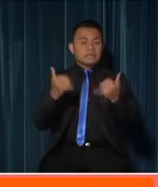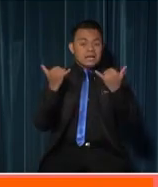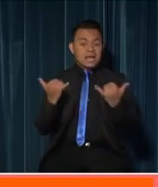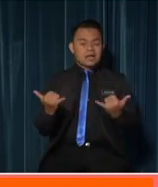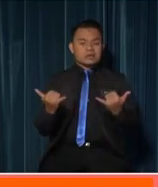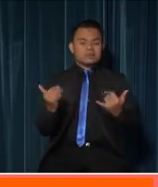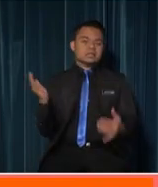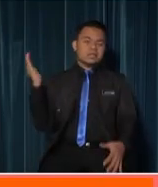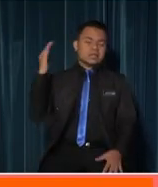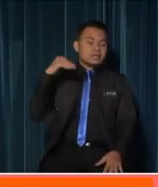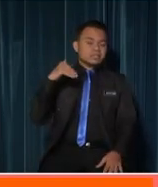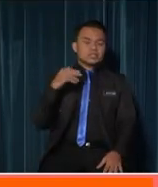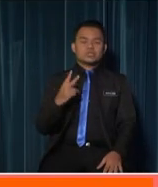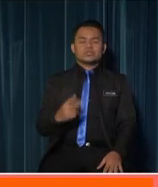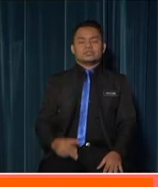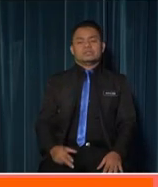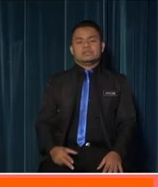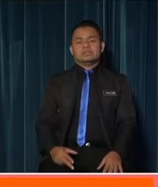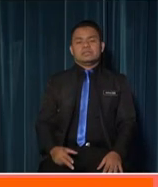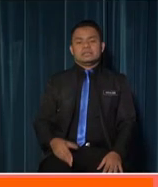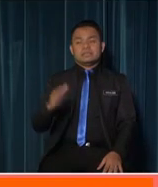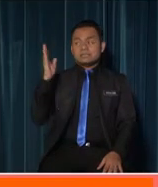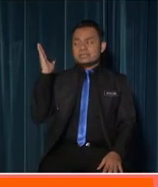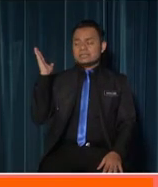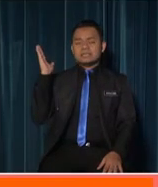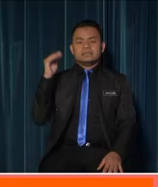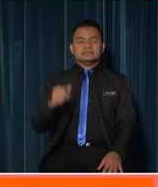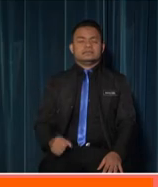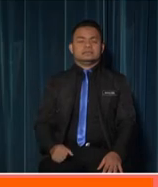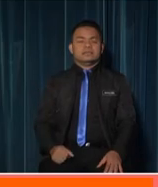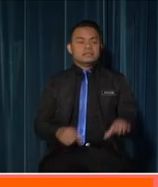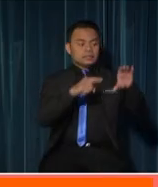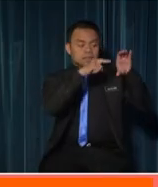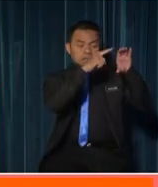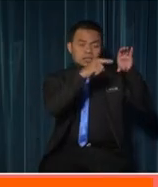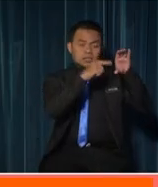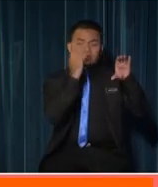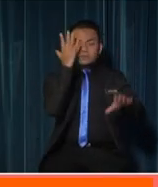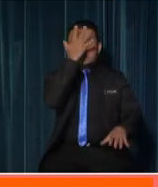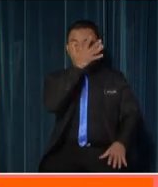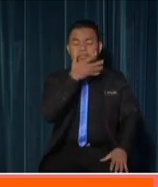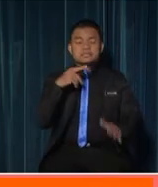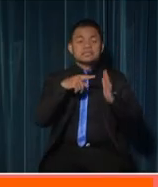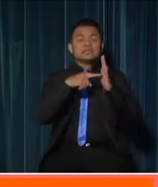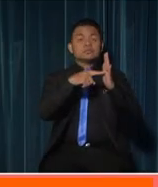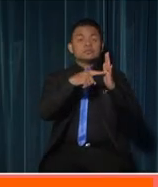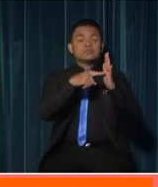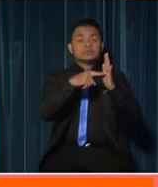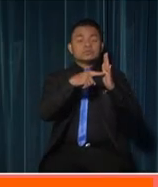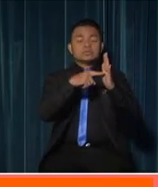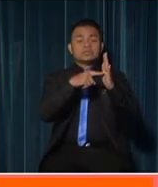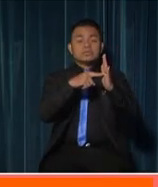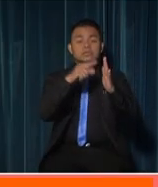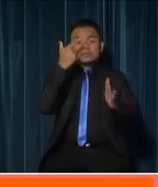Now, let's look at this slide. The clock face shows quarter of